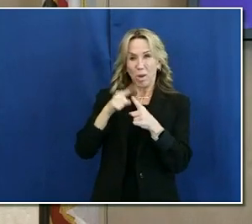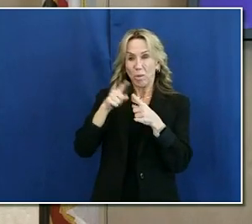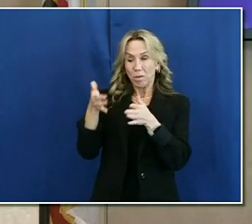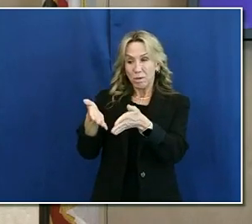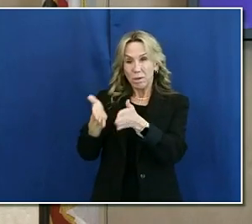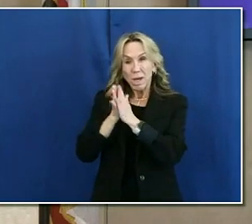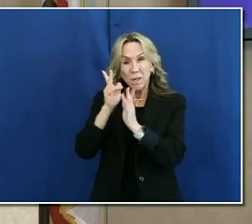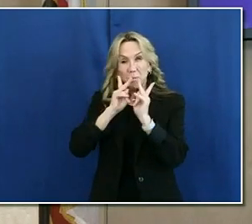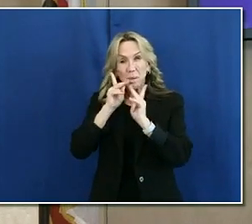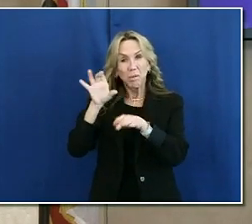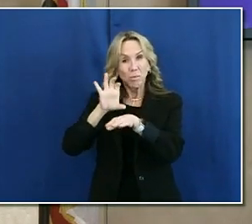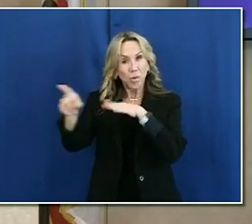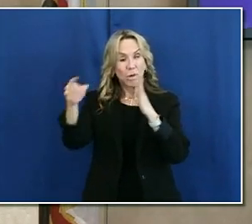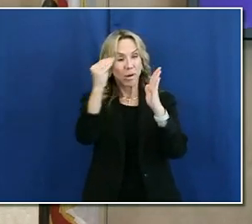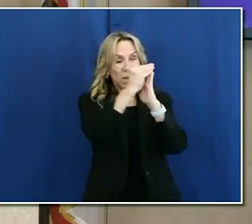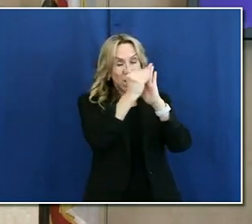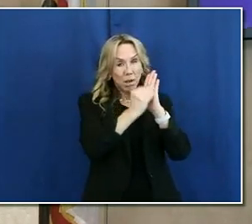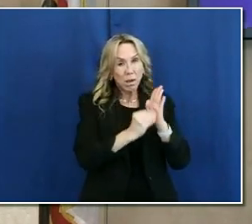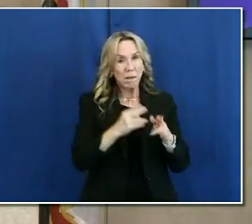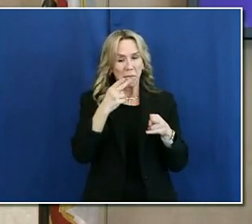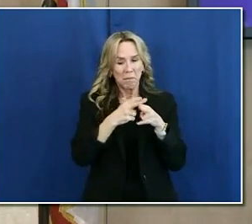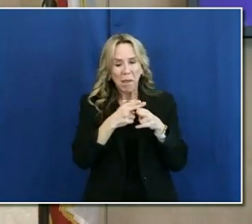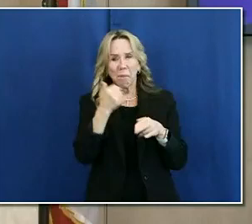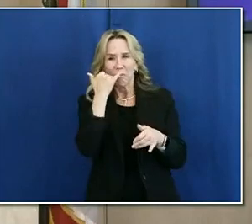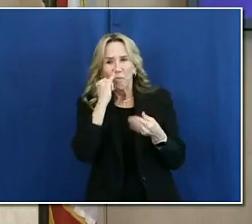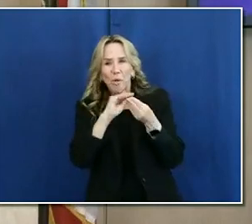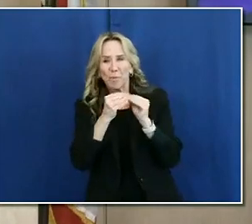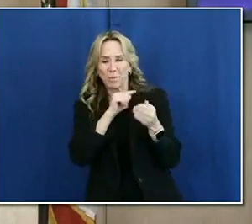will have Dr. Wooten address that.